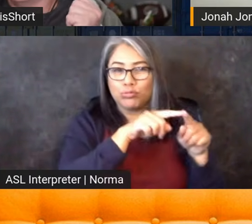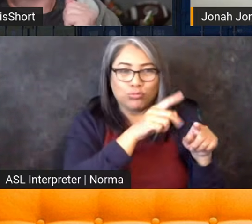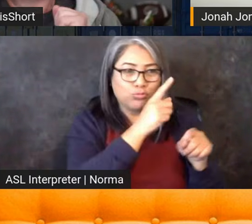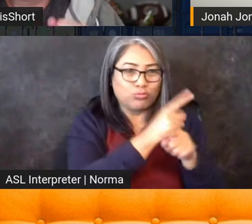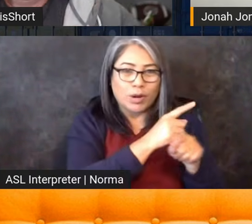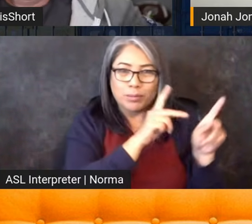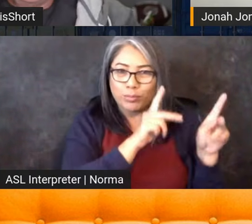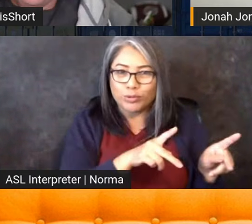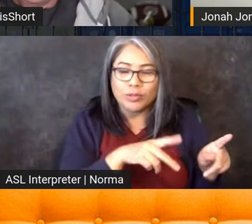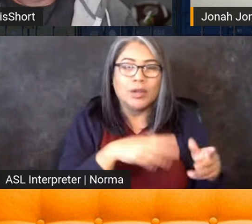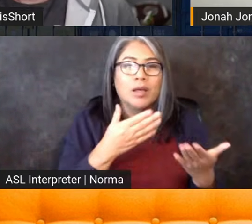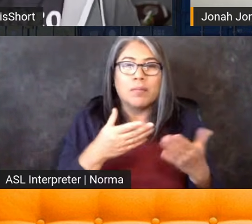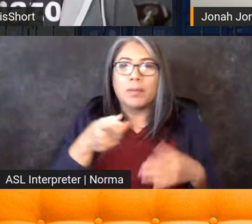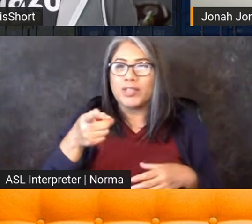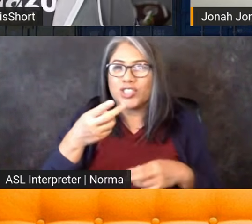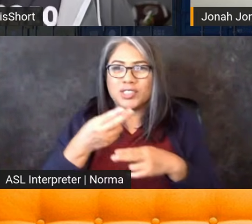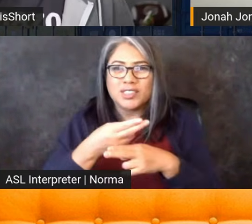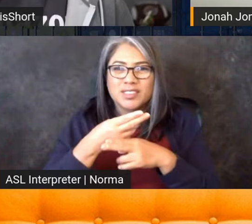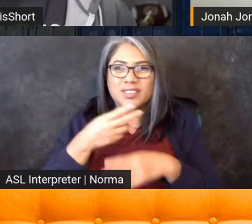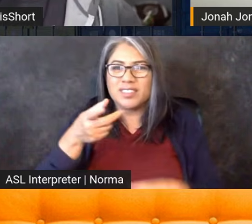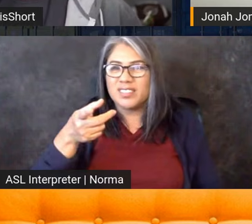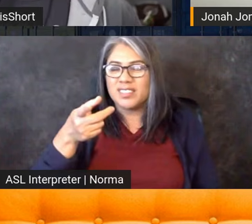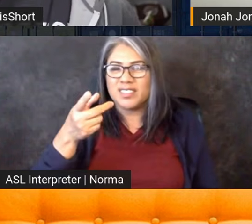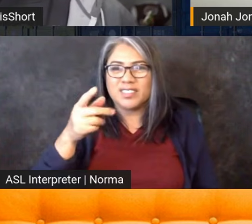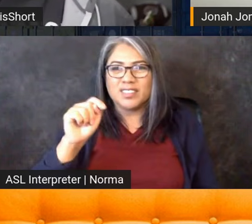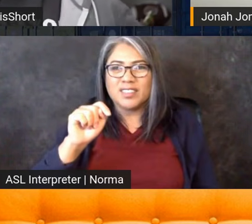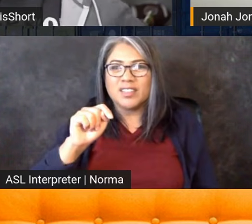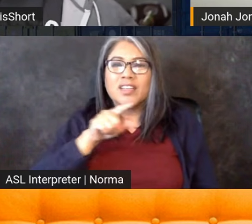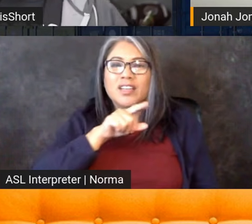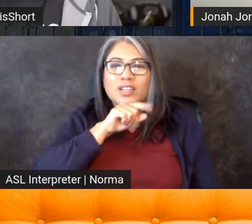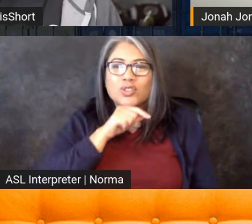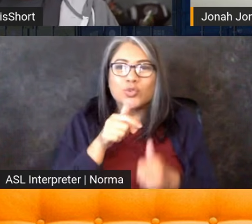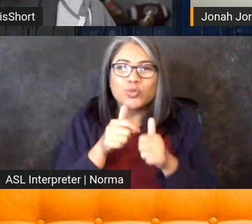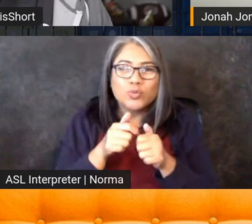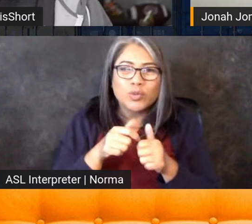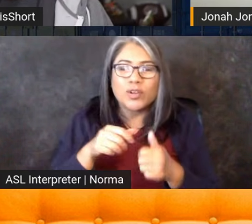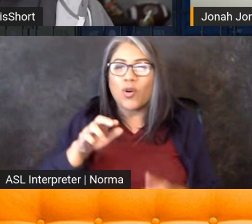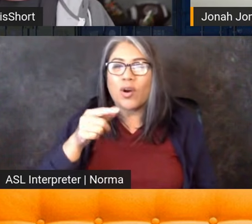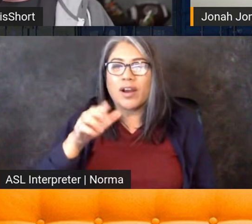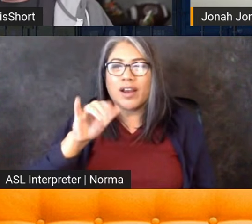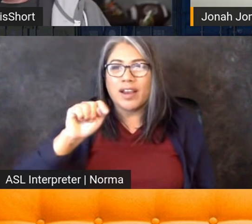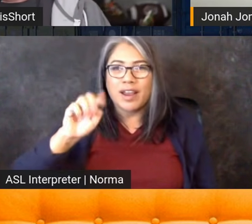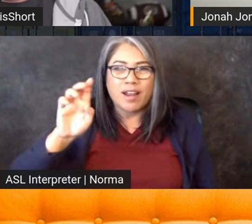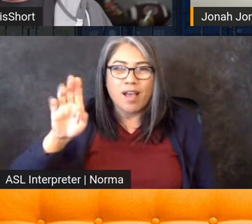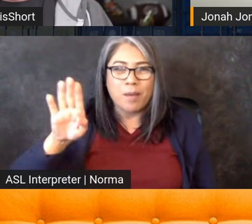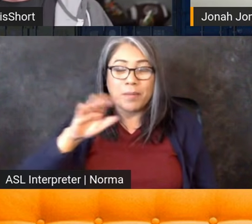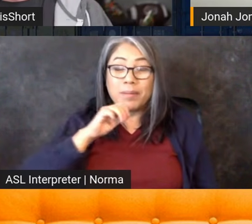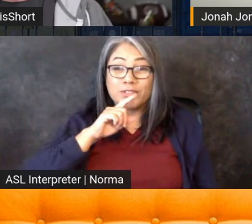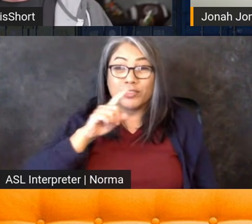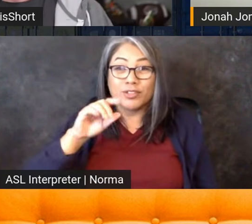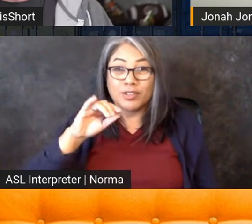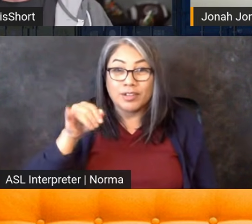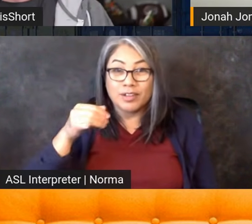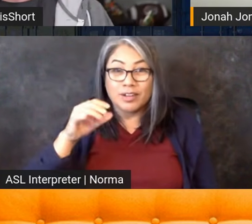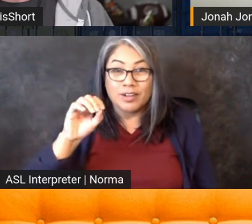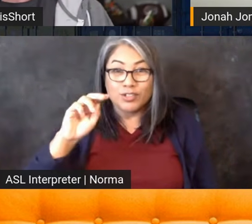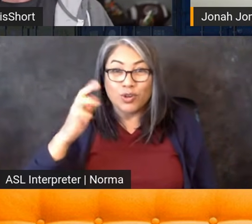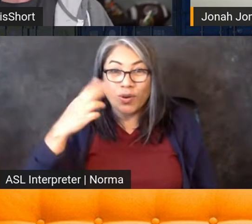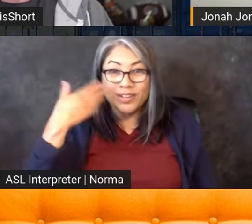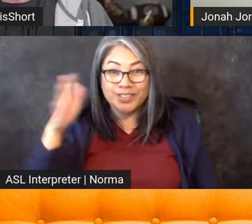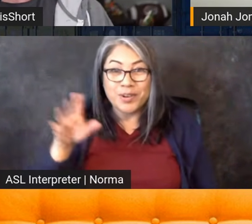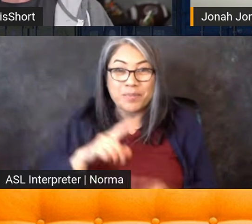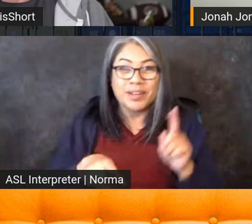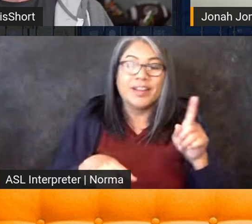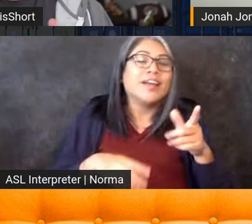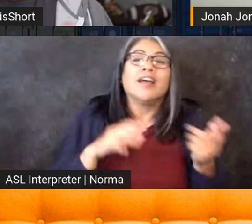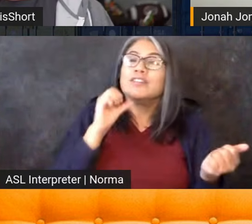who knows? That's my Twitter, yeah. Okay, cool. Yeah. So don't hesitate to reach out to us